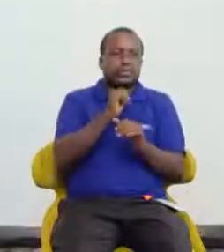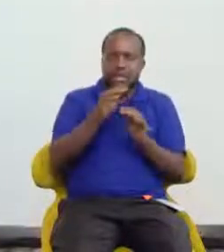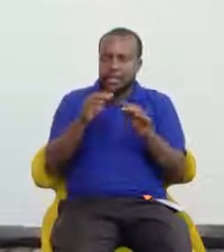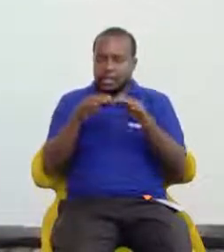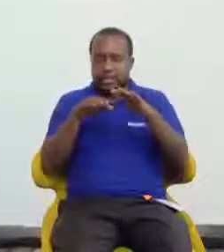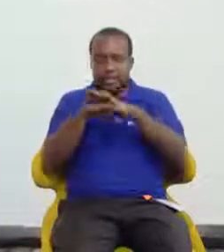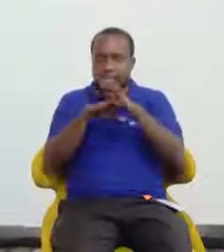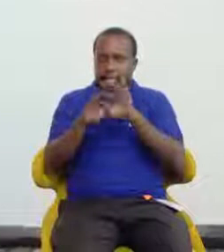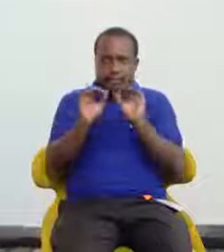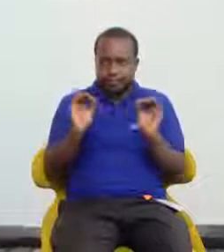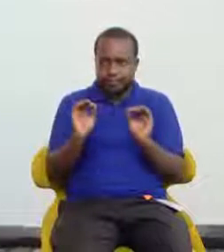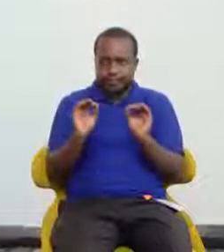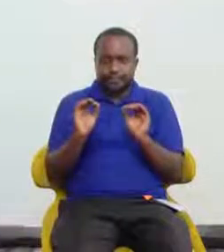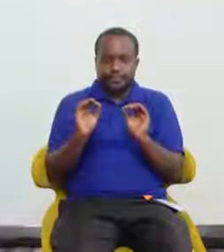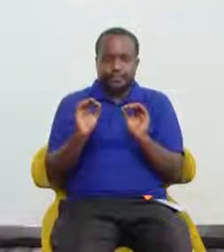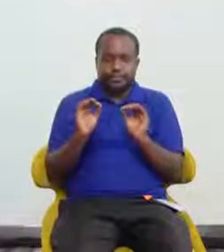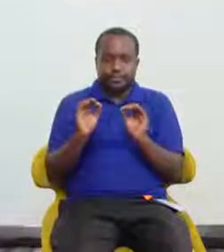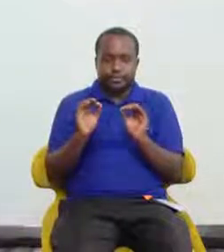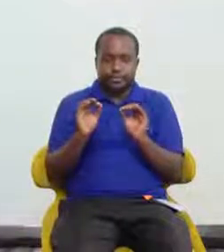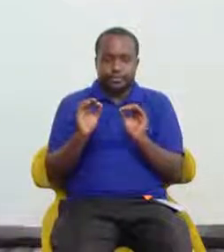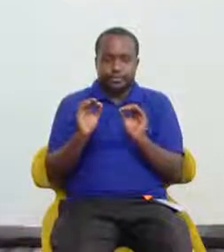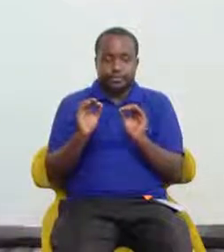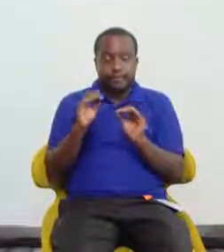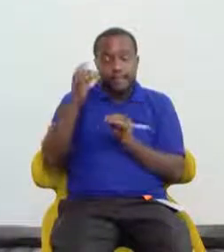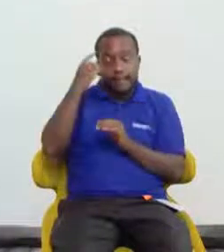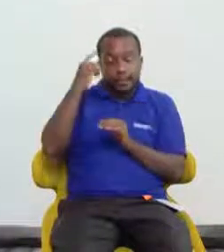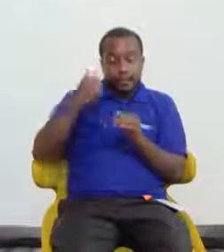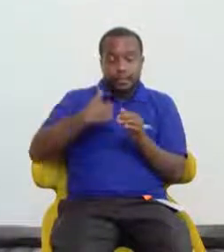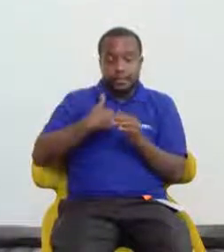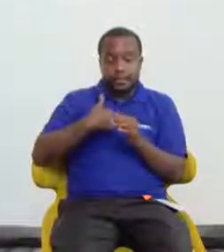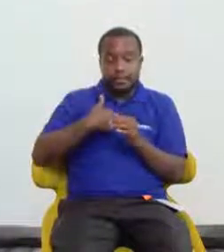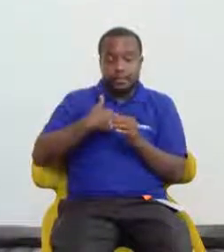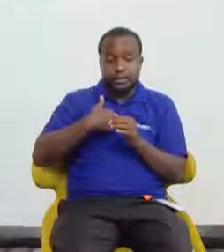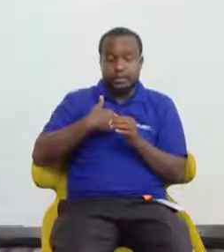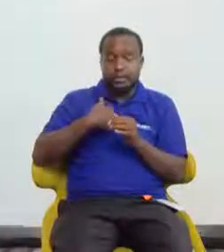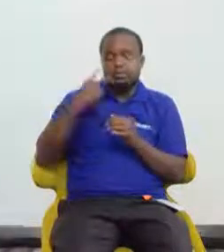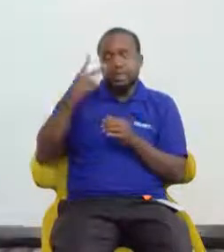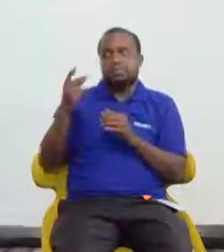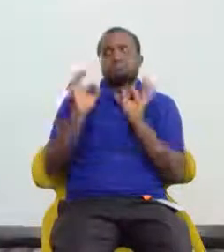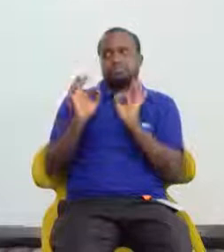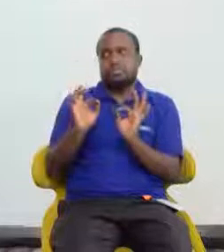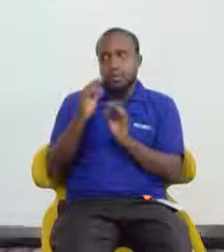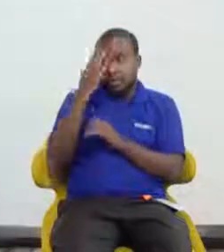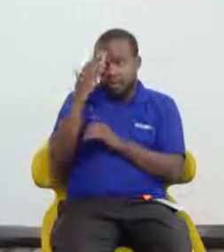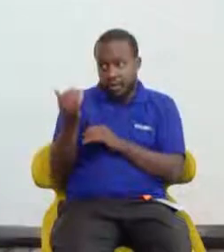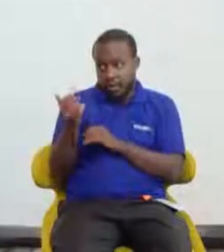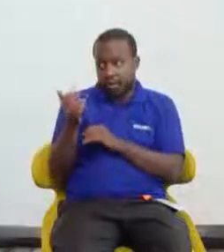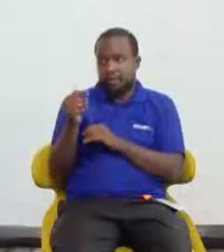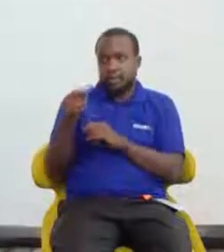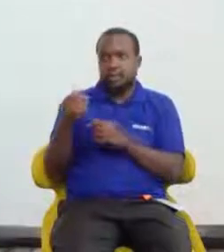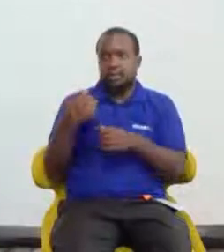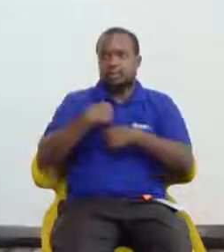0 point. But then, to me, it was a blessing in disguise because I think that built